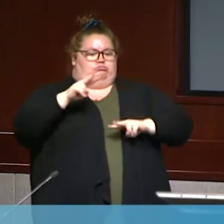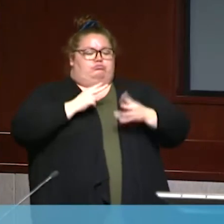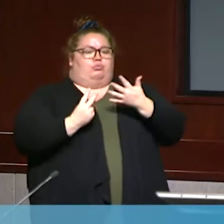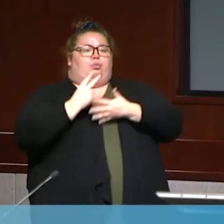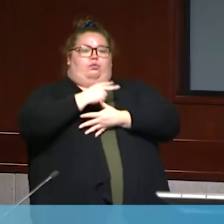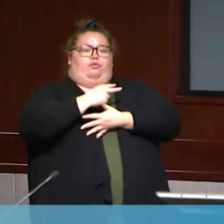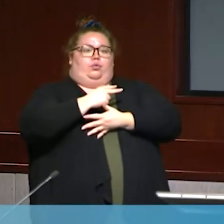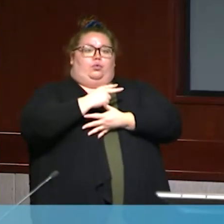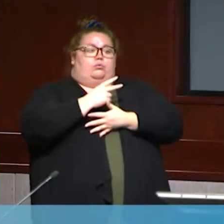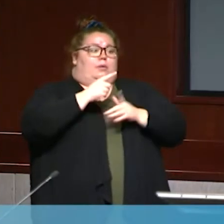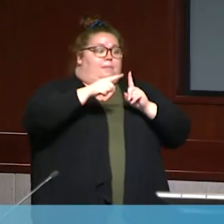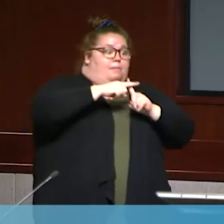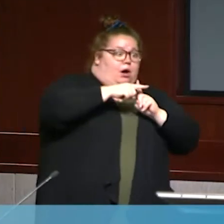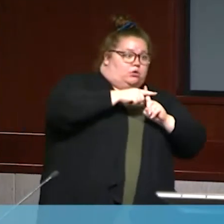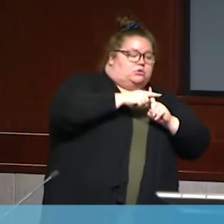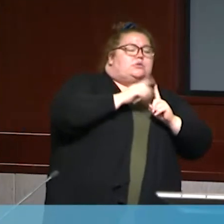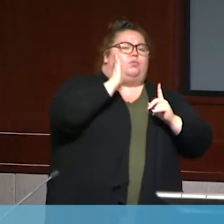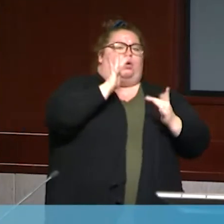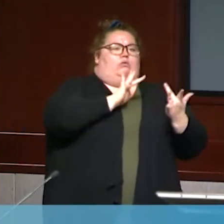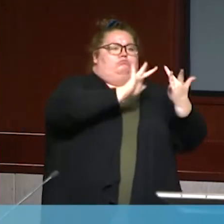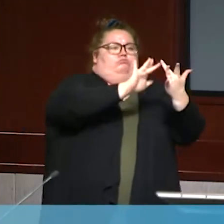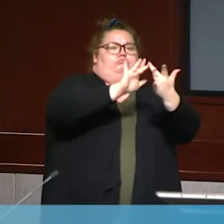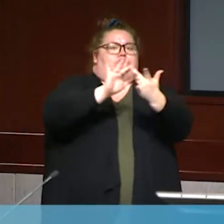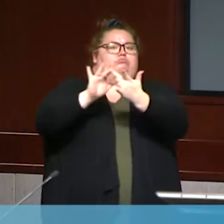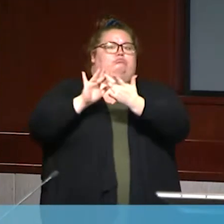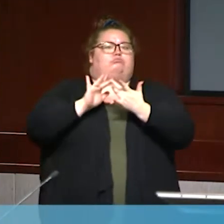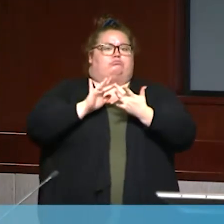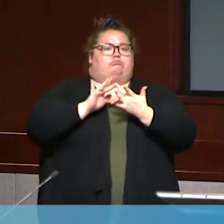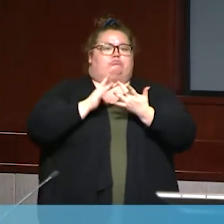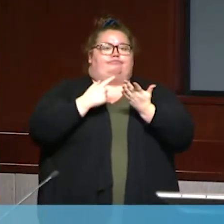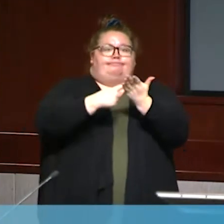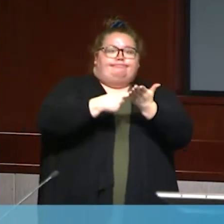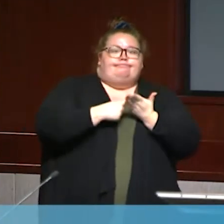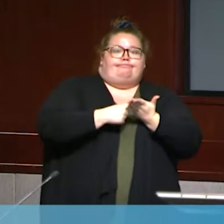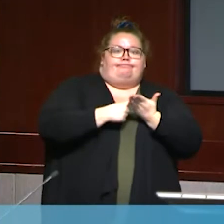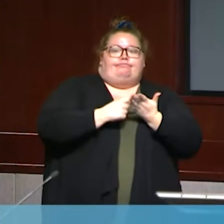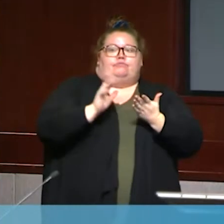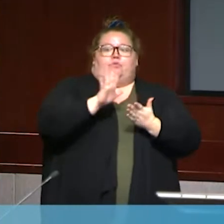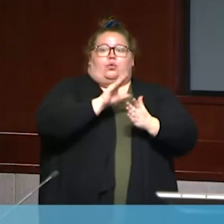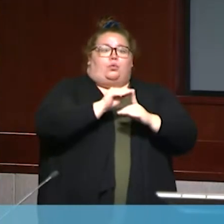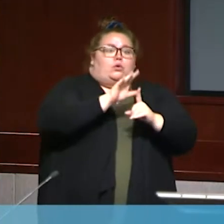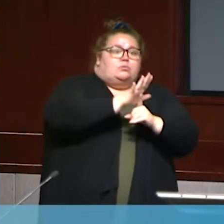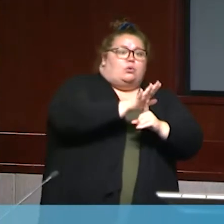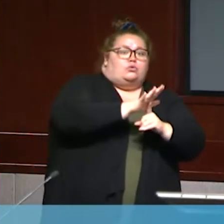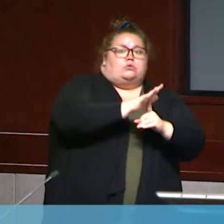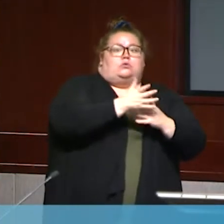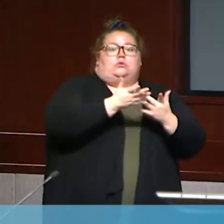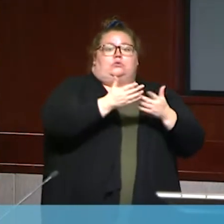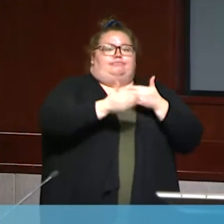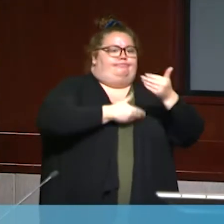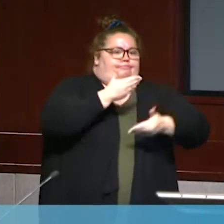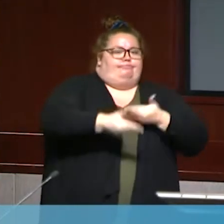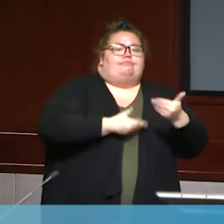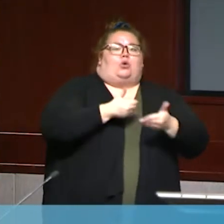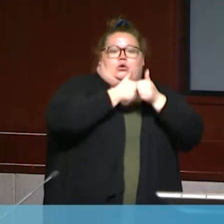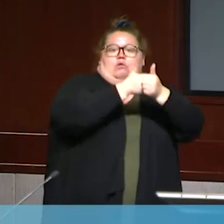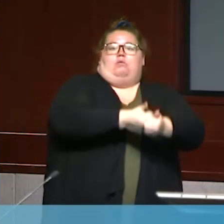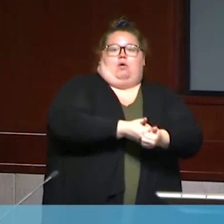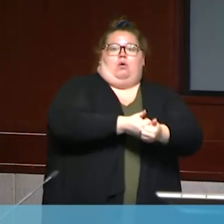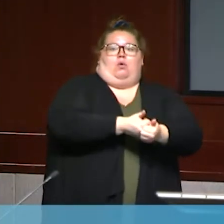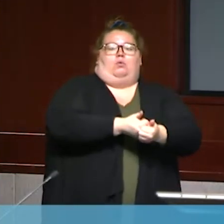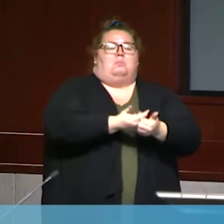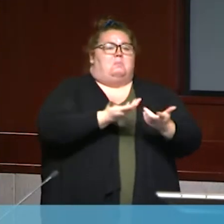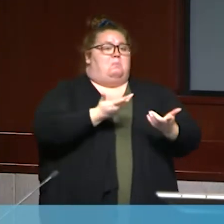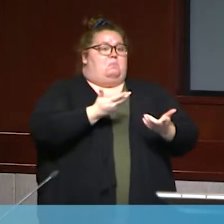those cases, and we talk about potential exposures that they have had. So there's a whole process we follow, but they're under the